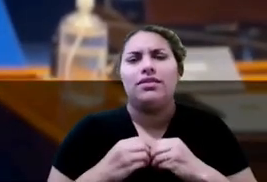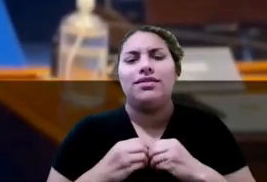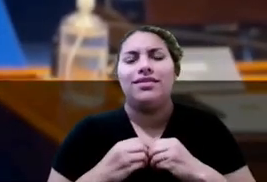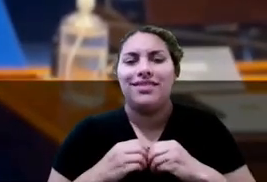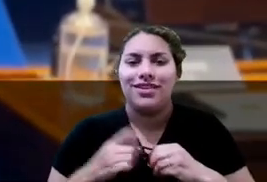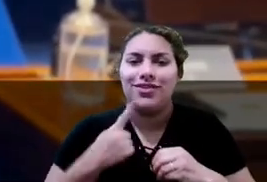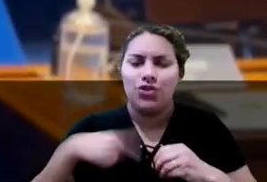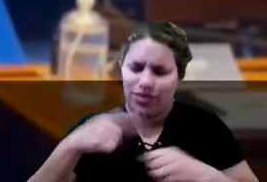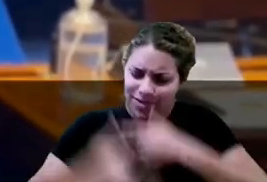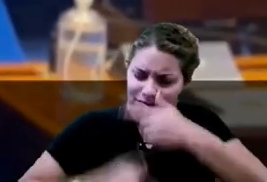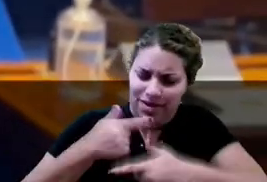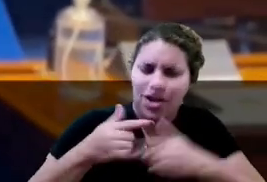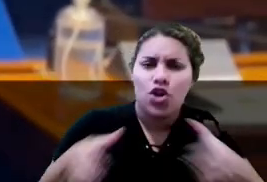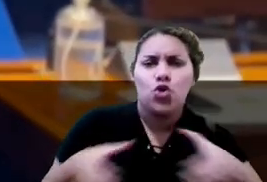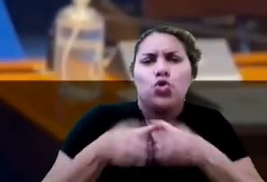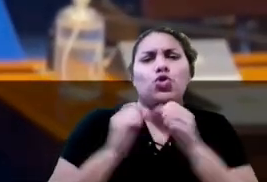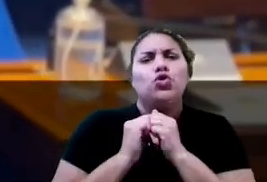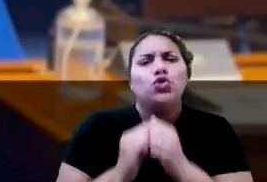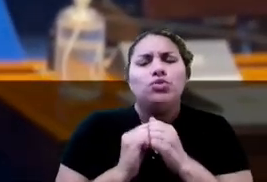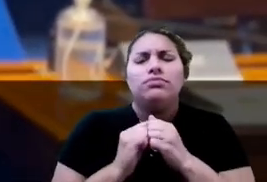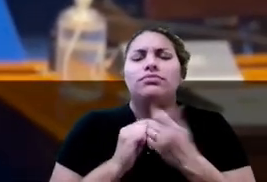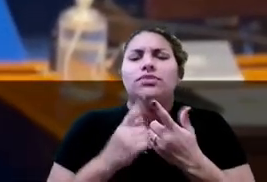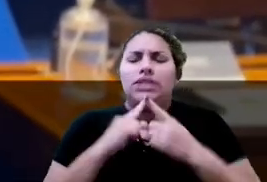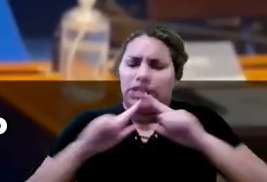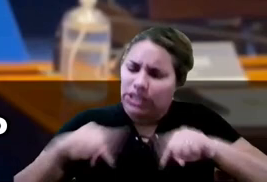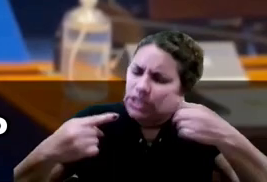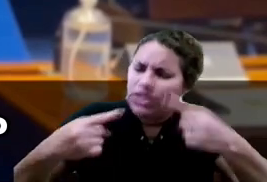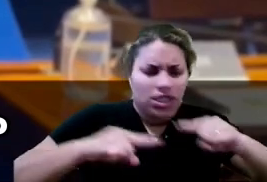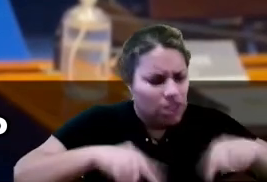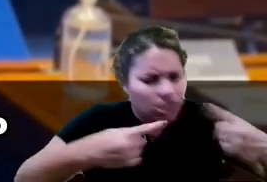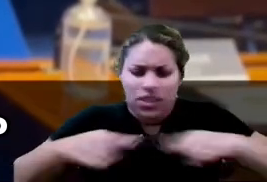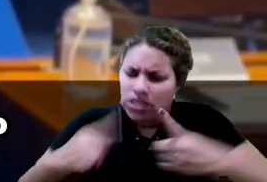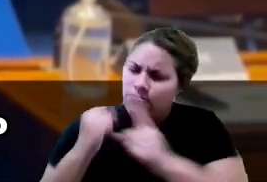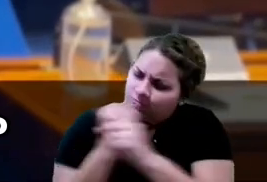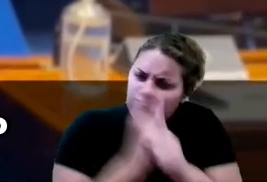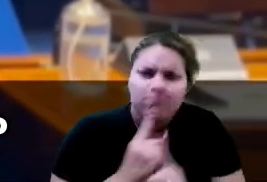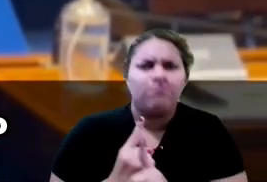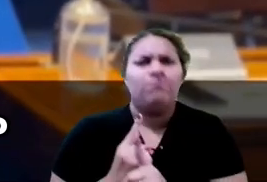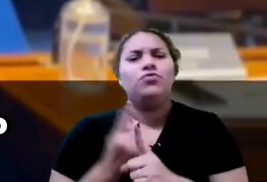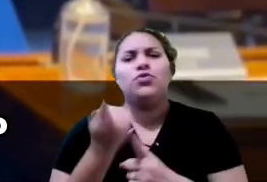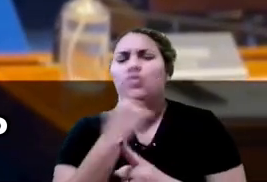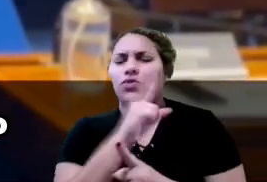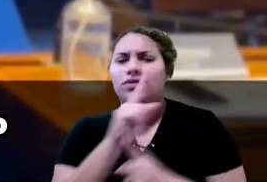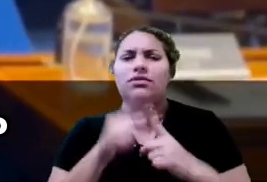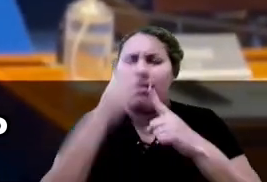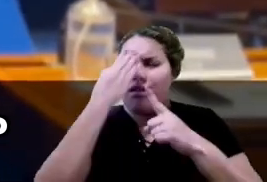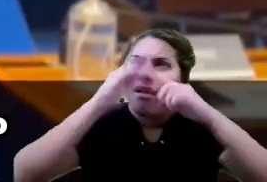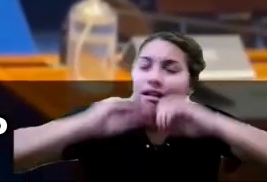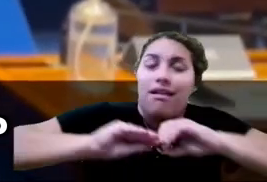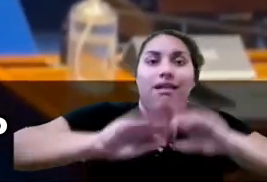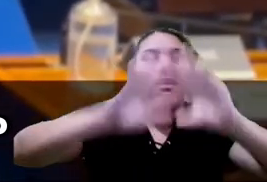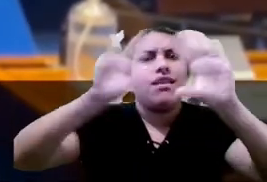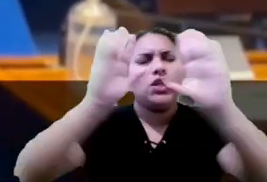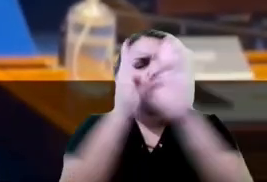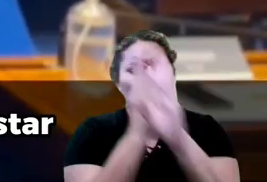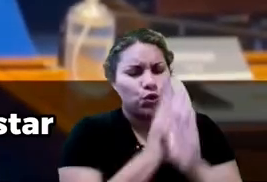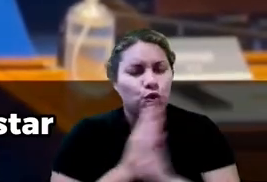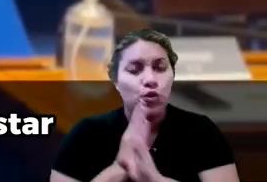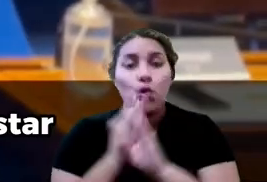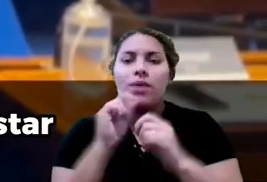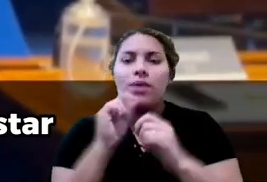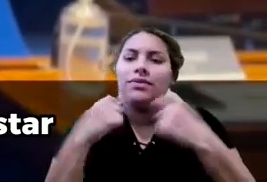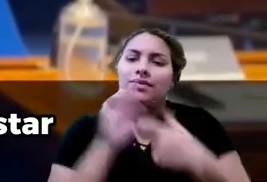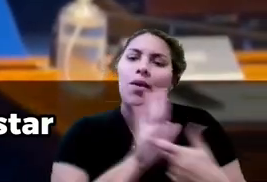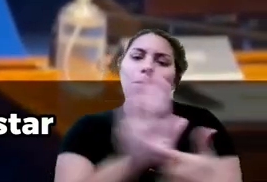all together work so that challenges are faced, so that we